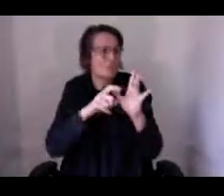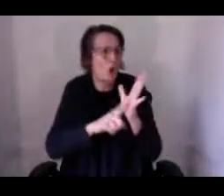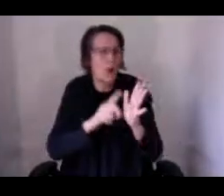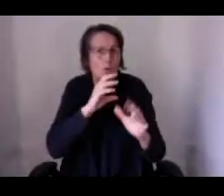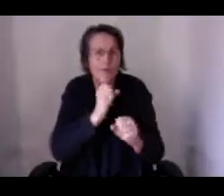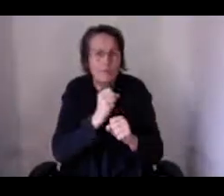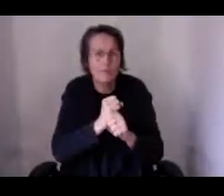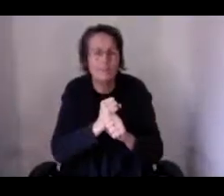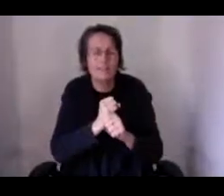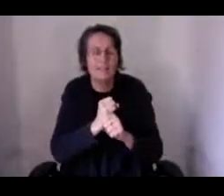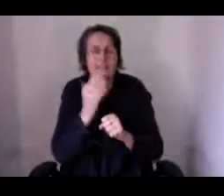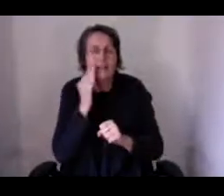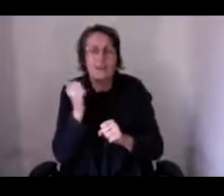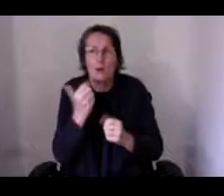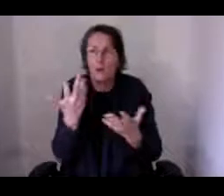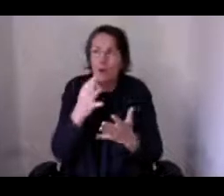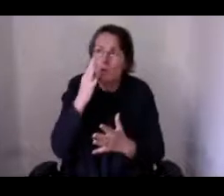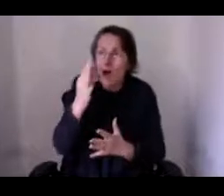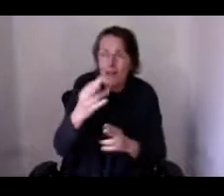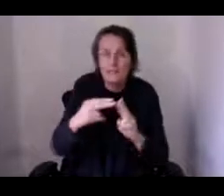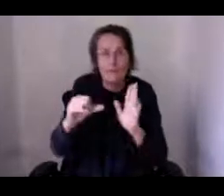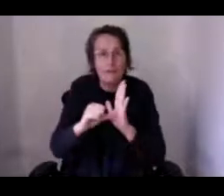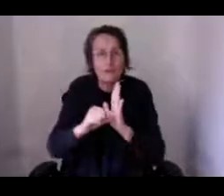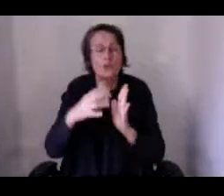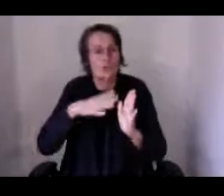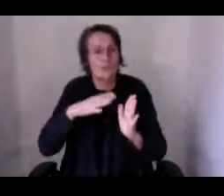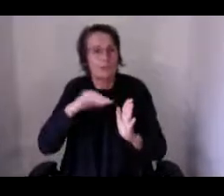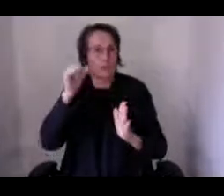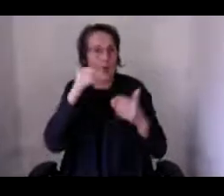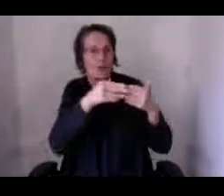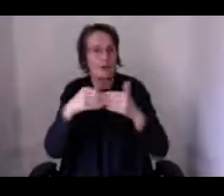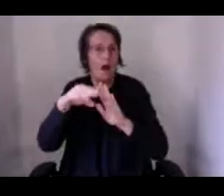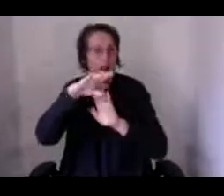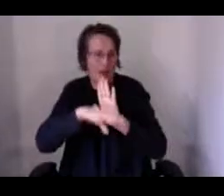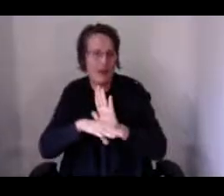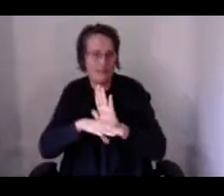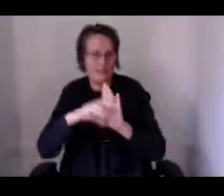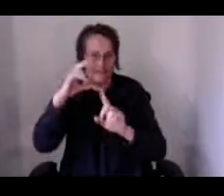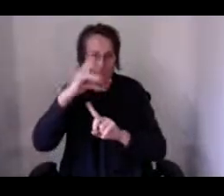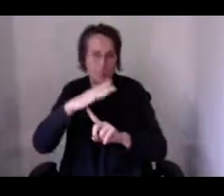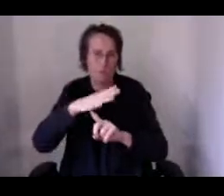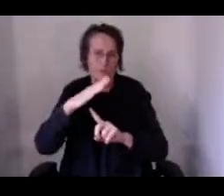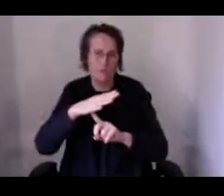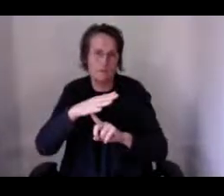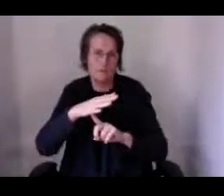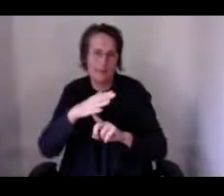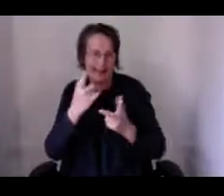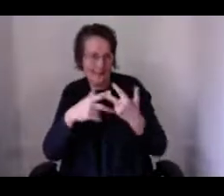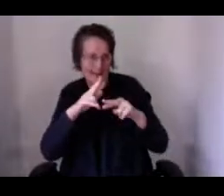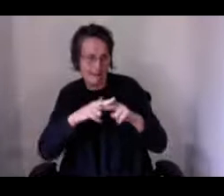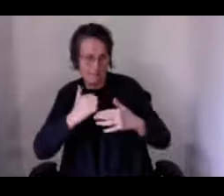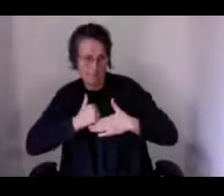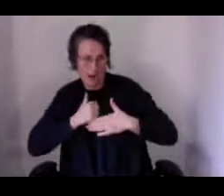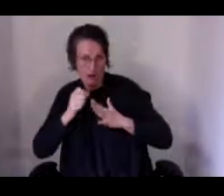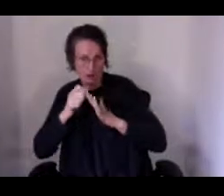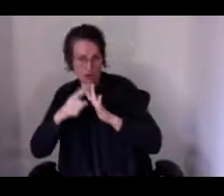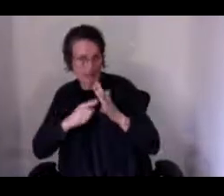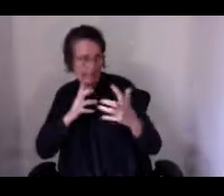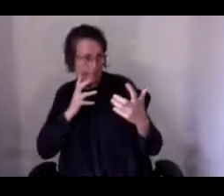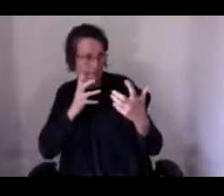know the guidelines of the funding program that you're applying to and how your project may be suitable for funding. So,